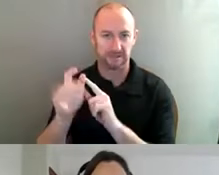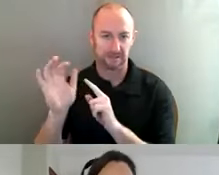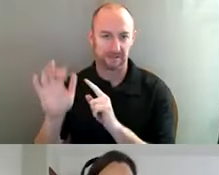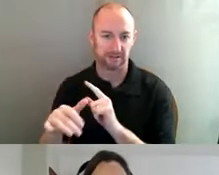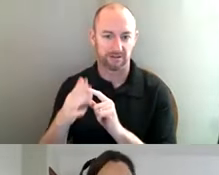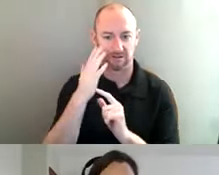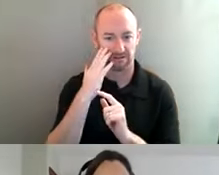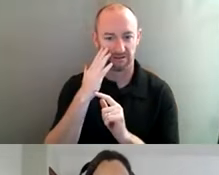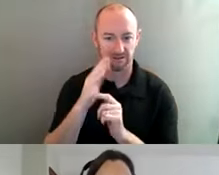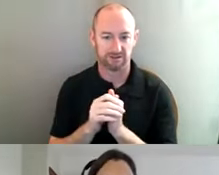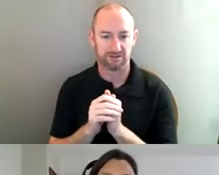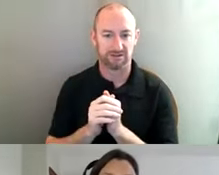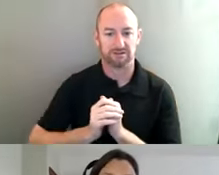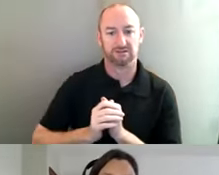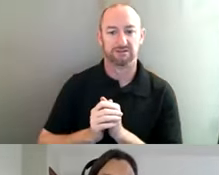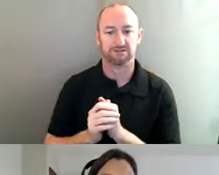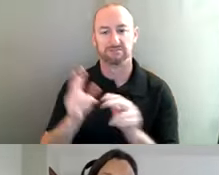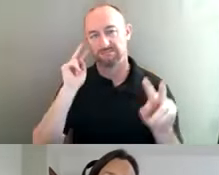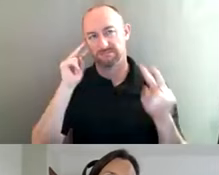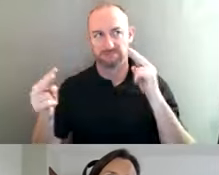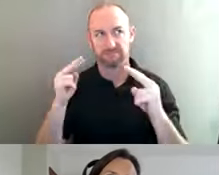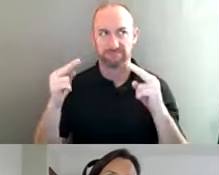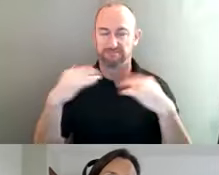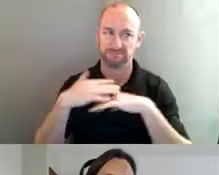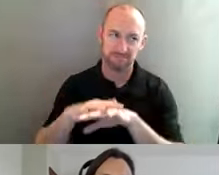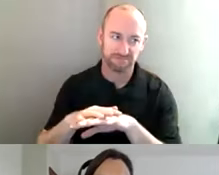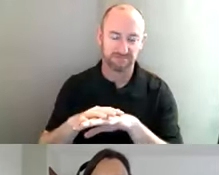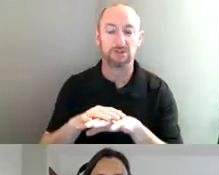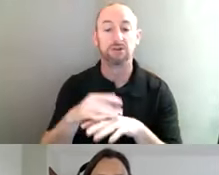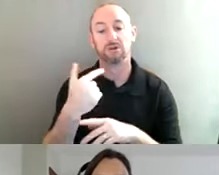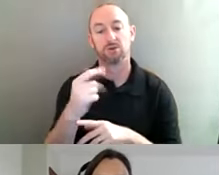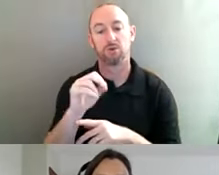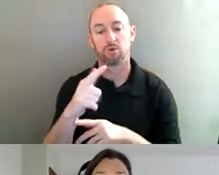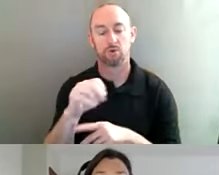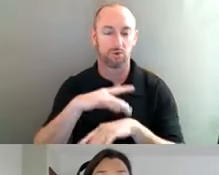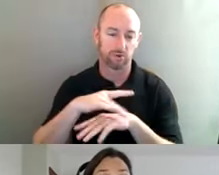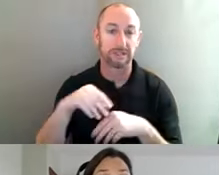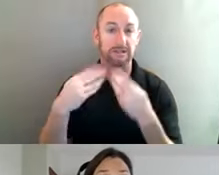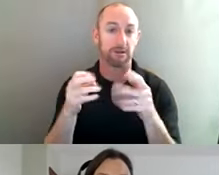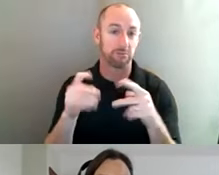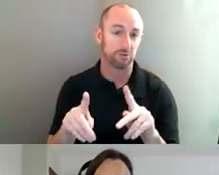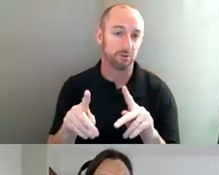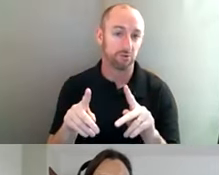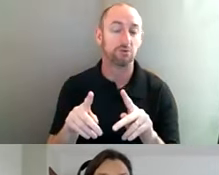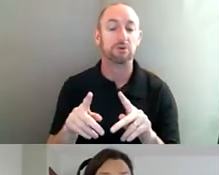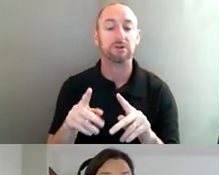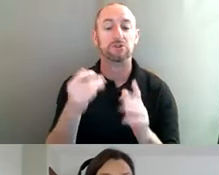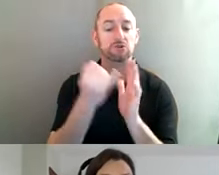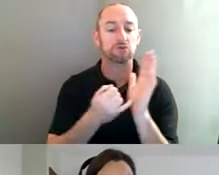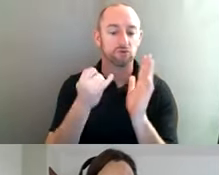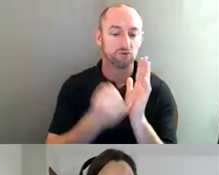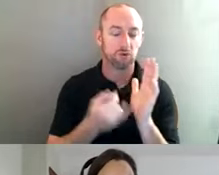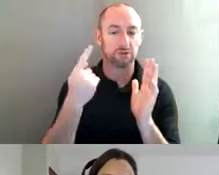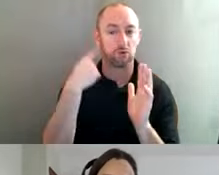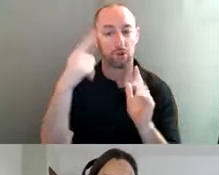you know, kind of mentally stitch different views together. Google Earth does give you an opportunity to draw something that looks very